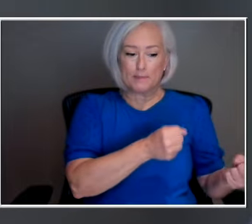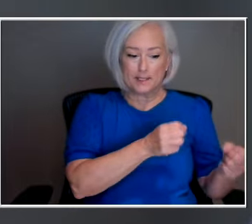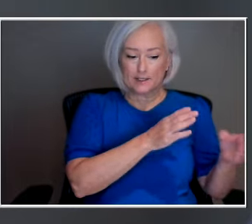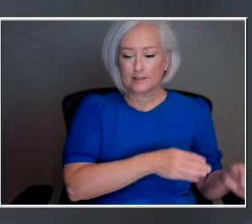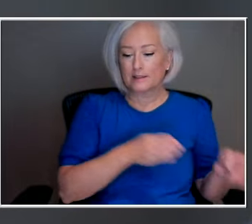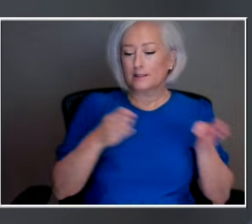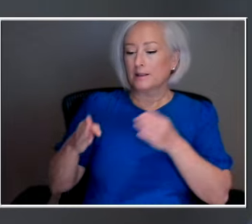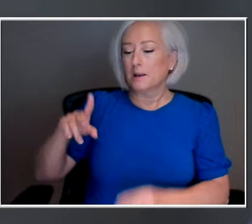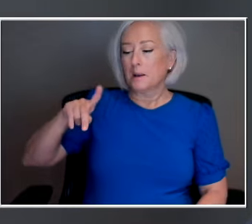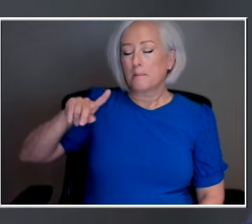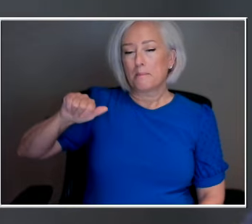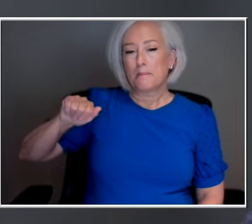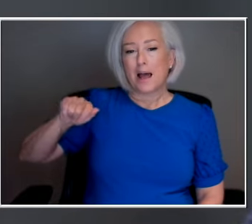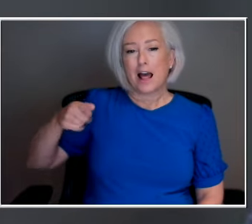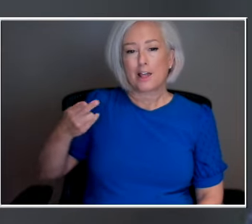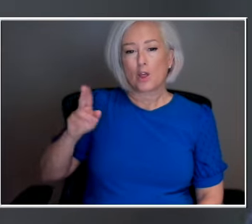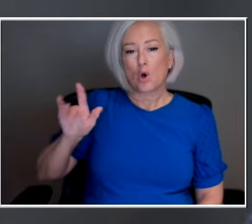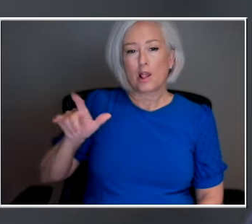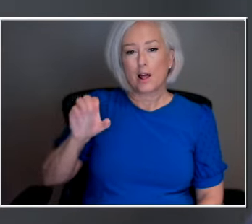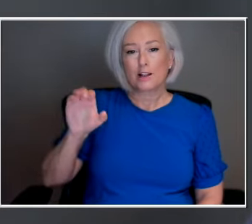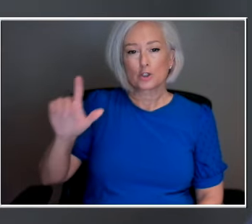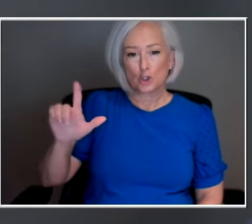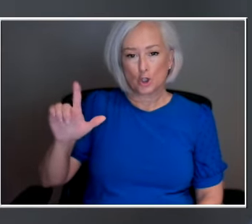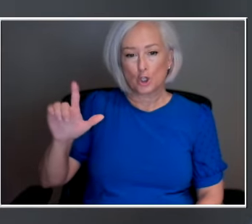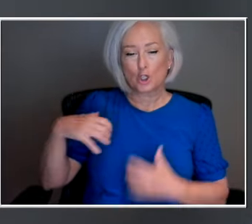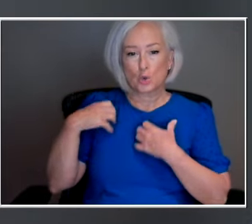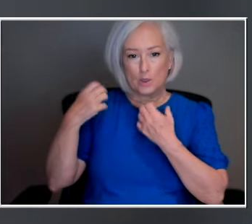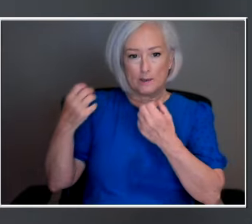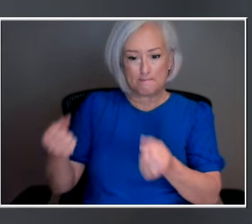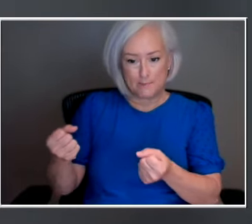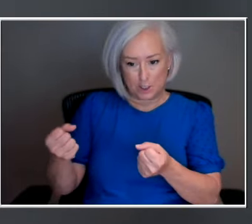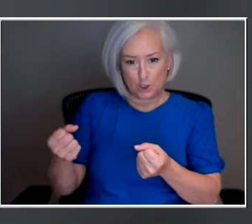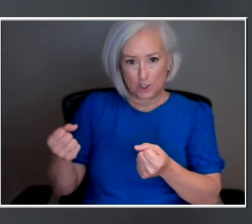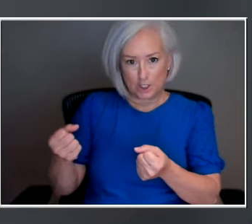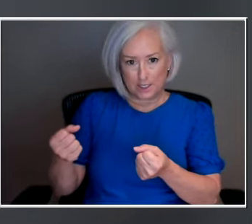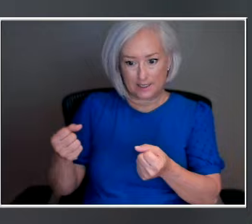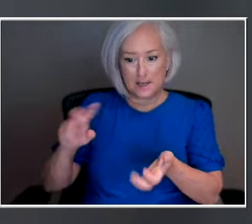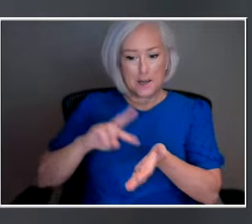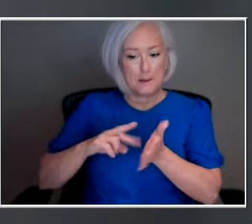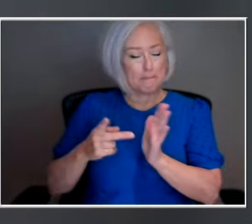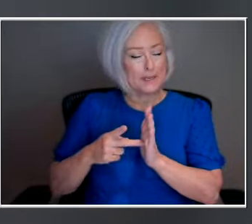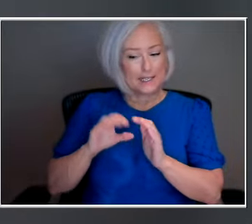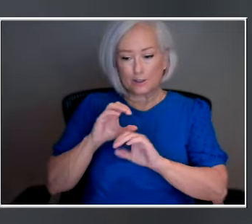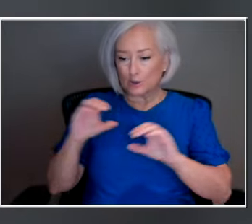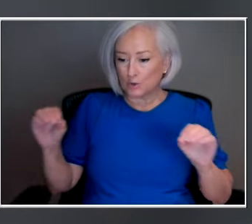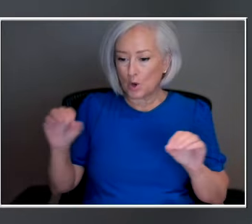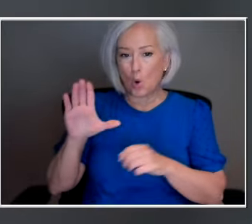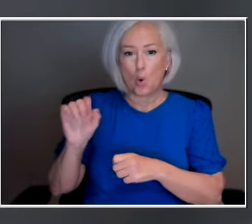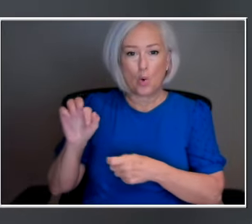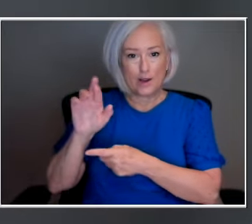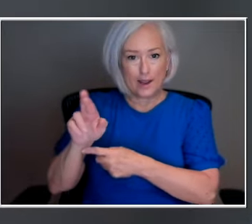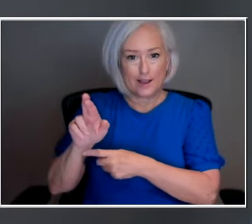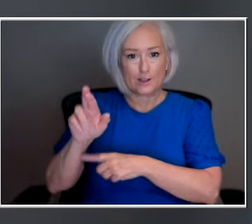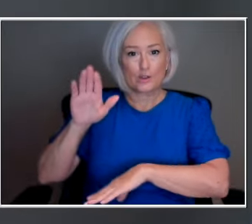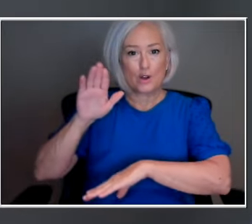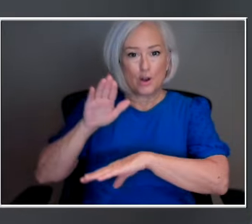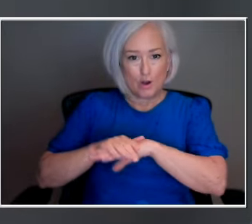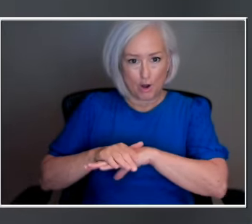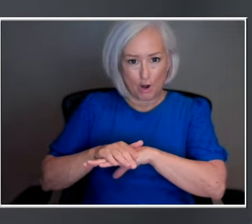is, in addition to the clinical remission, also not finding any cancer on the